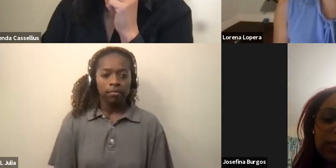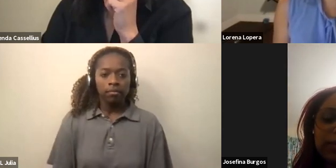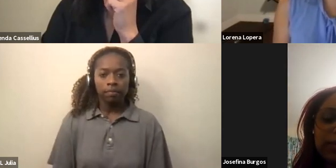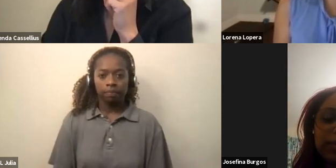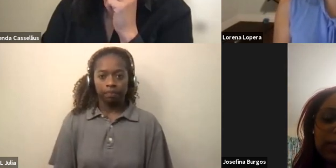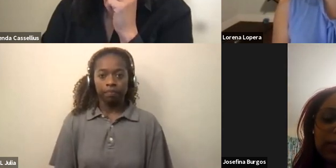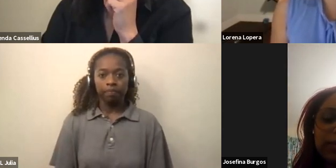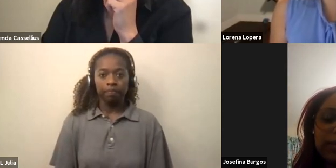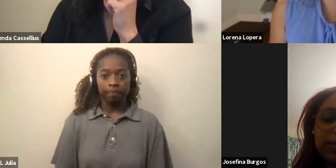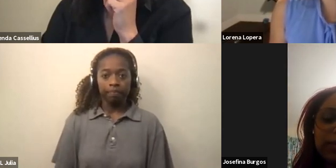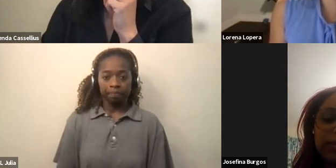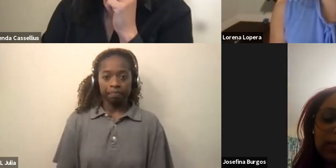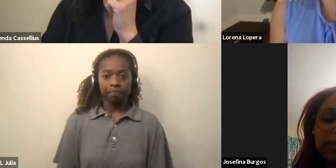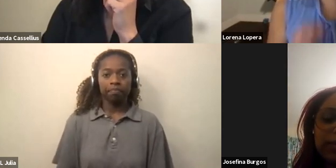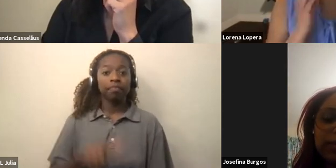thank you